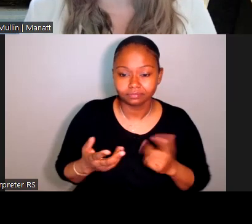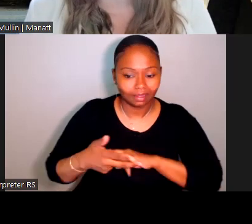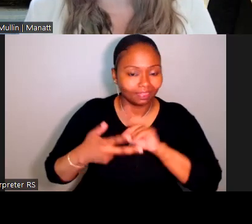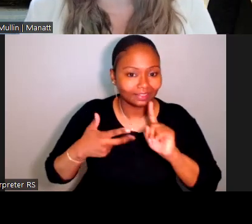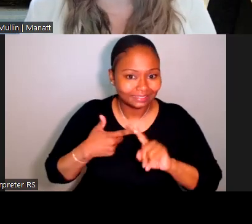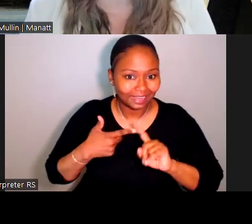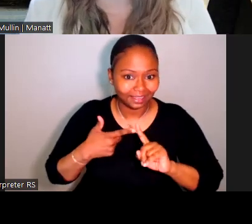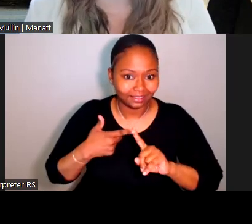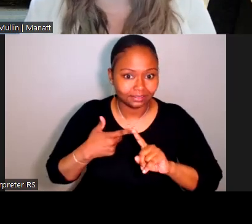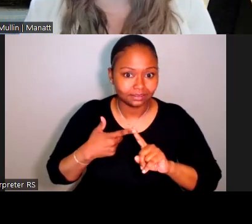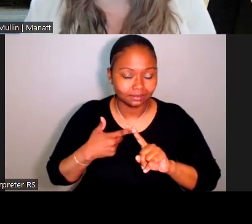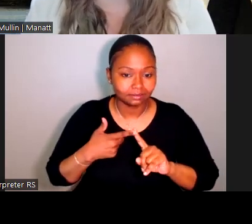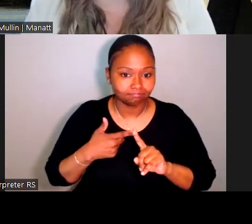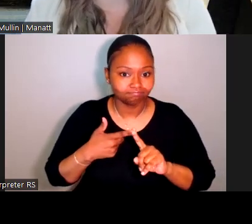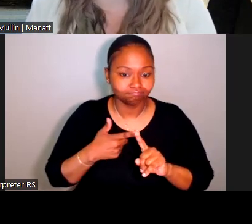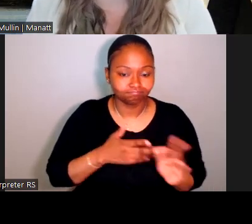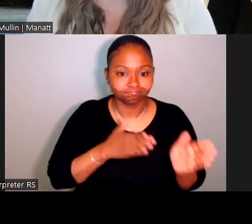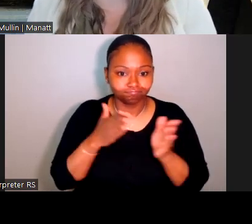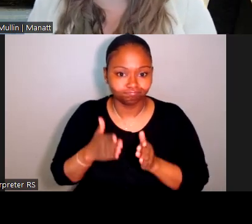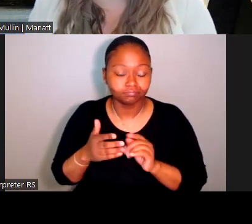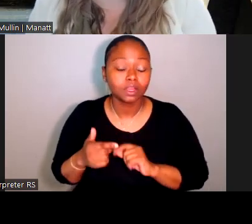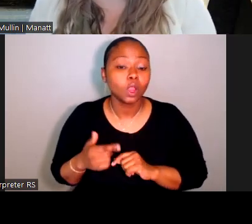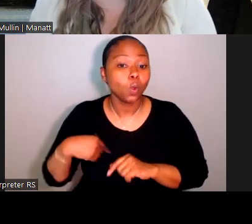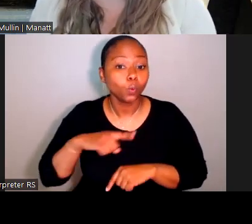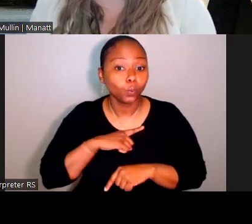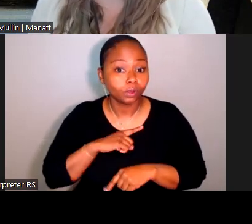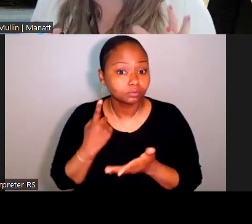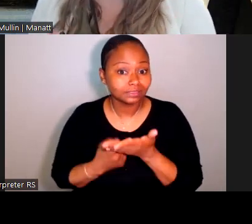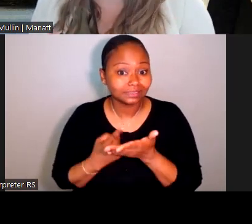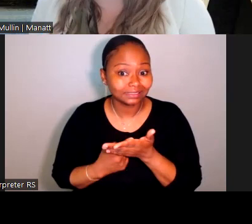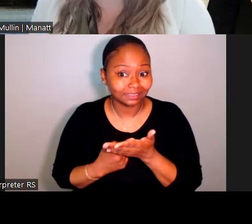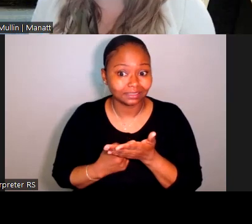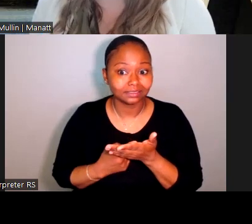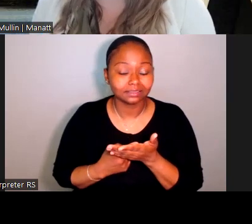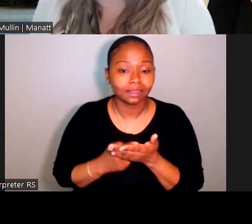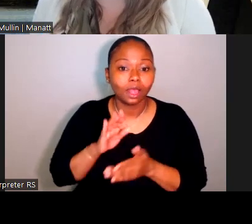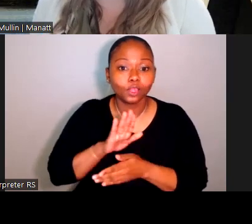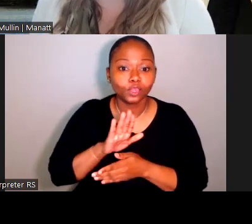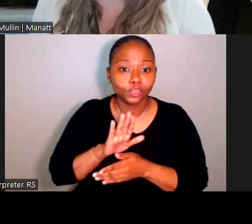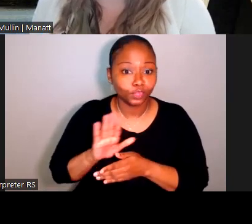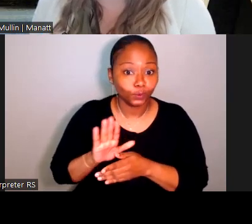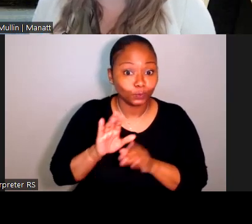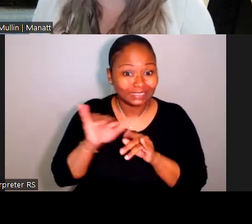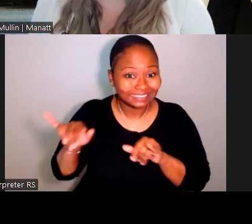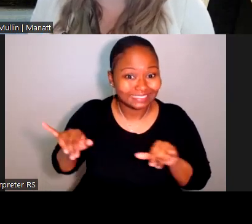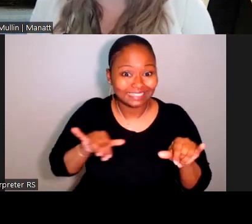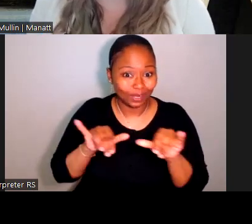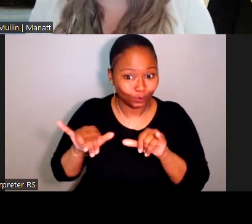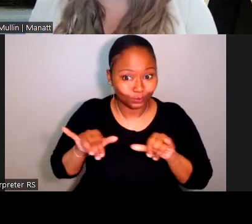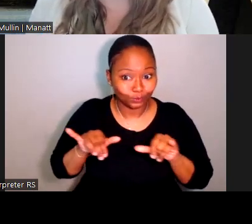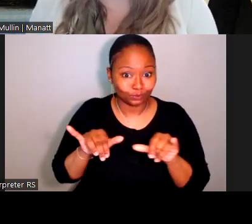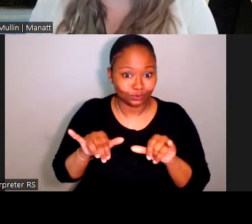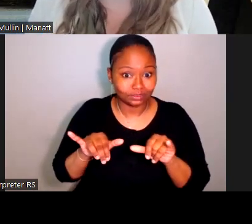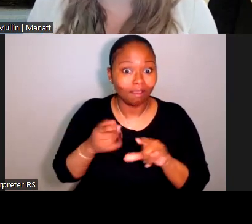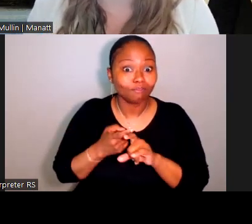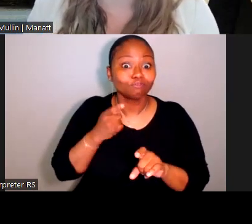second component here is we're going to look at those standards that we alluded to in the principles. So